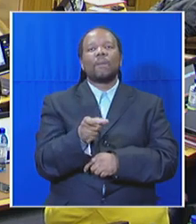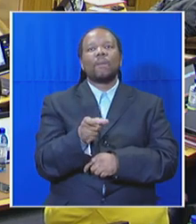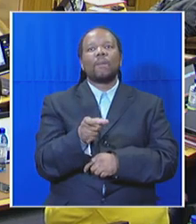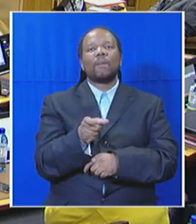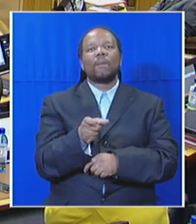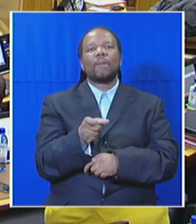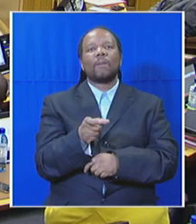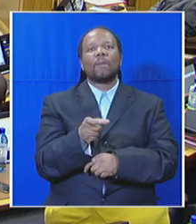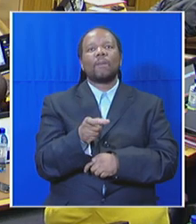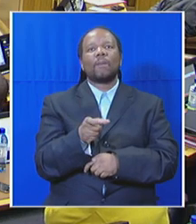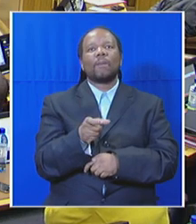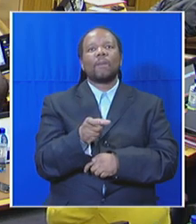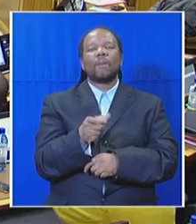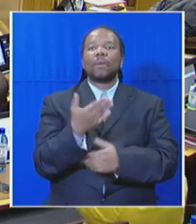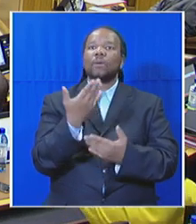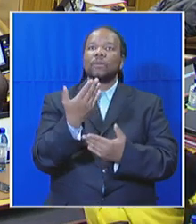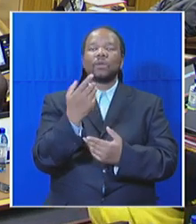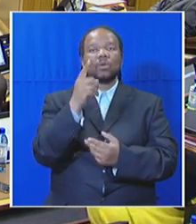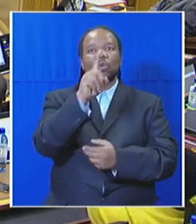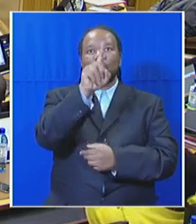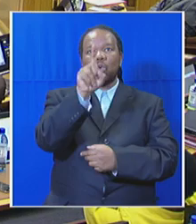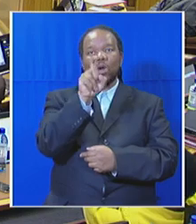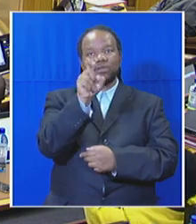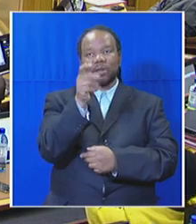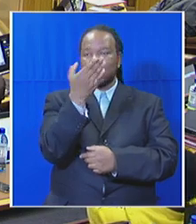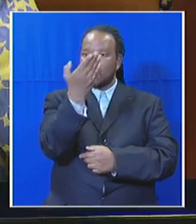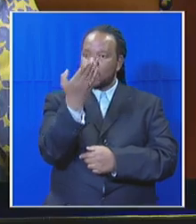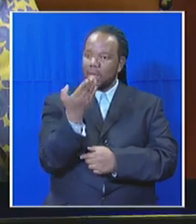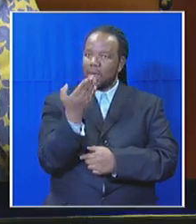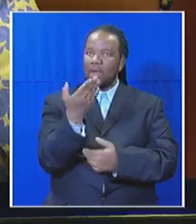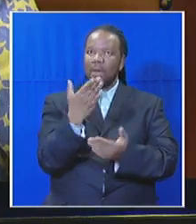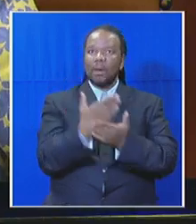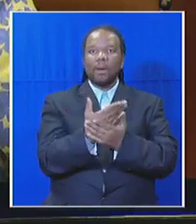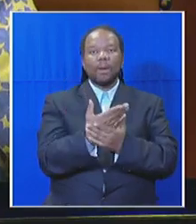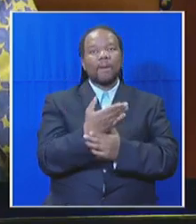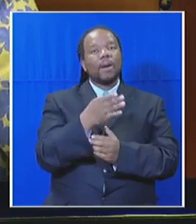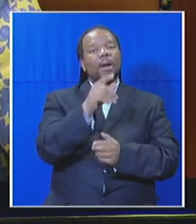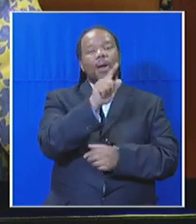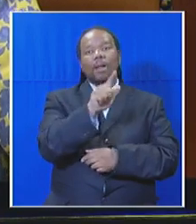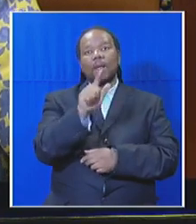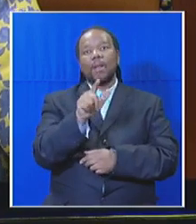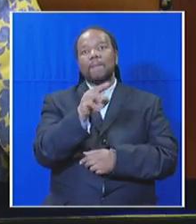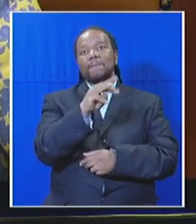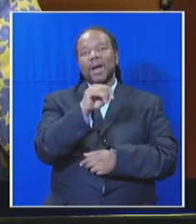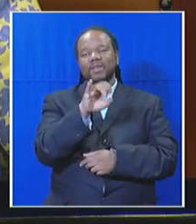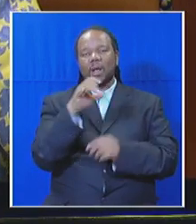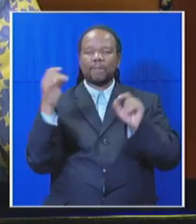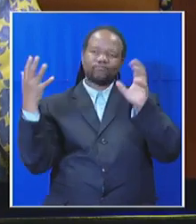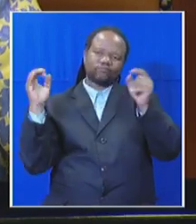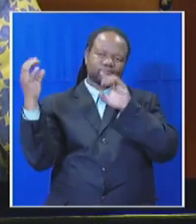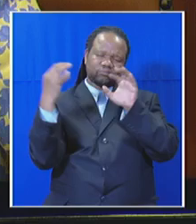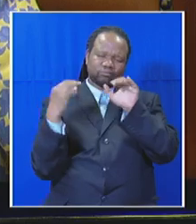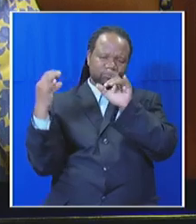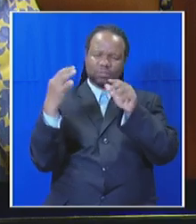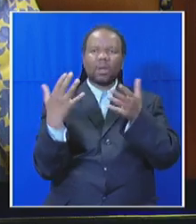Honorable Speaker. the question Honorable has been Speaker, asked by the Honorable L.S. Makubela Honorable Speaker. Mashile. Honorable Speaker.